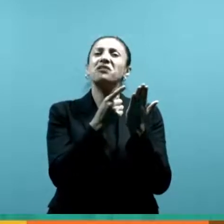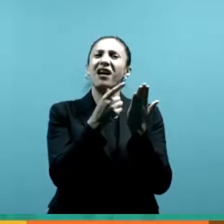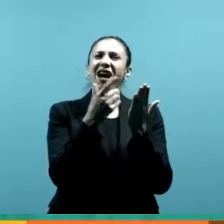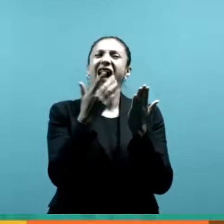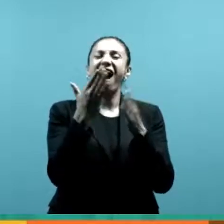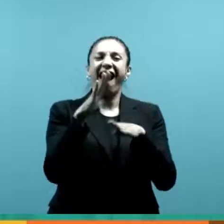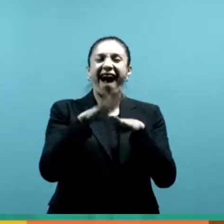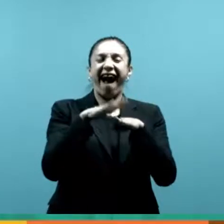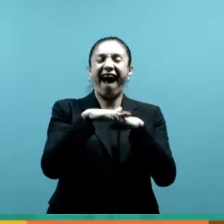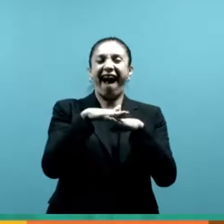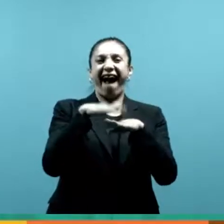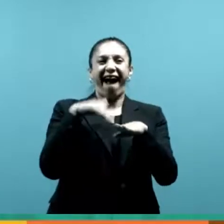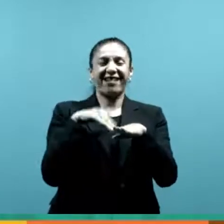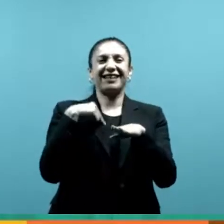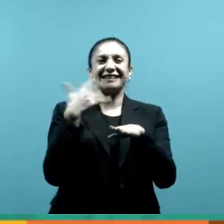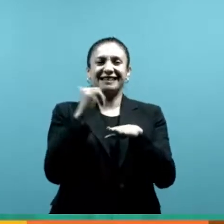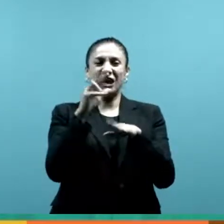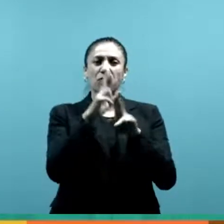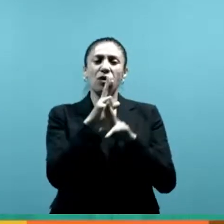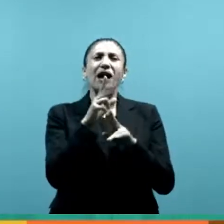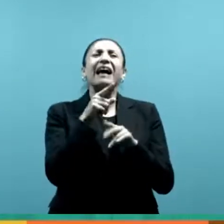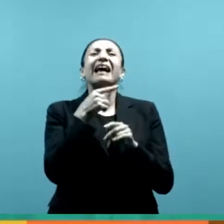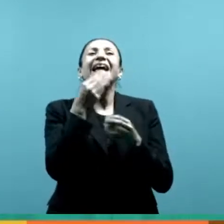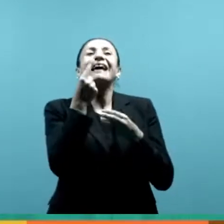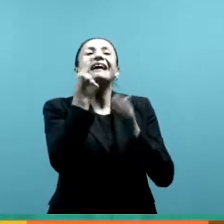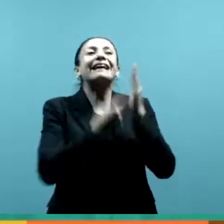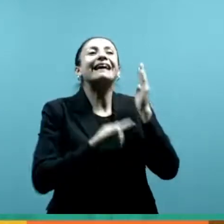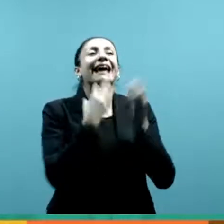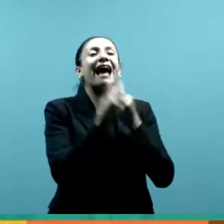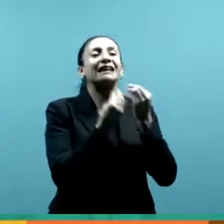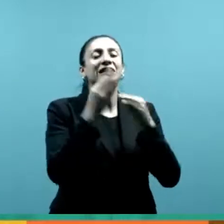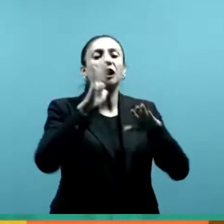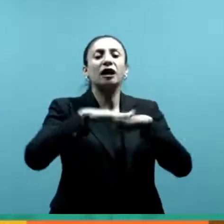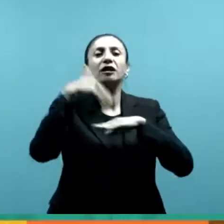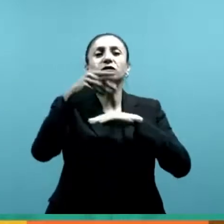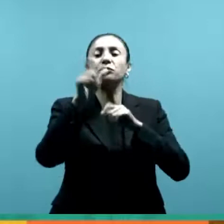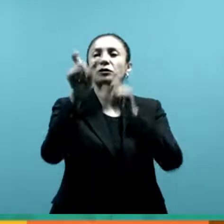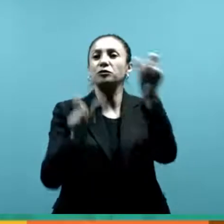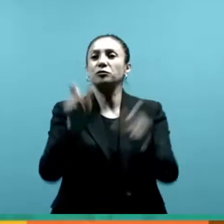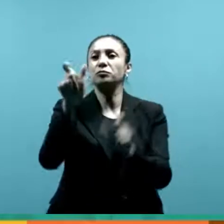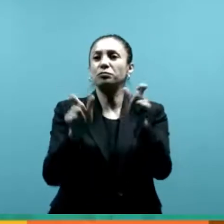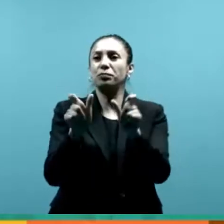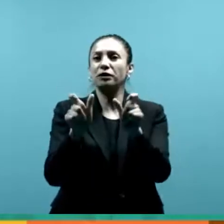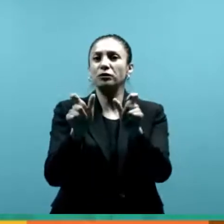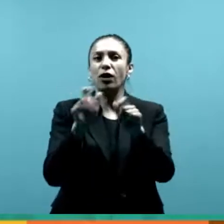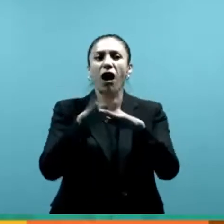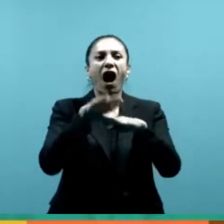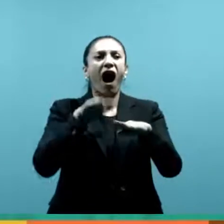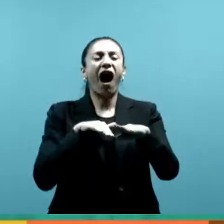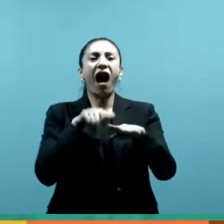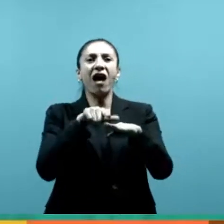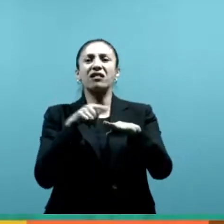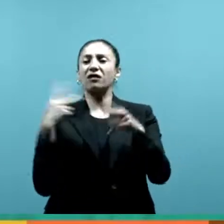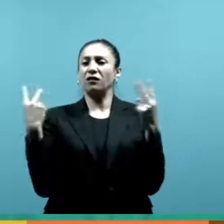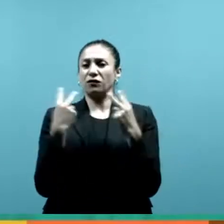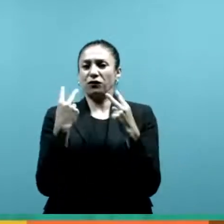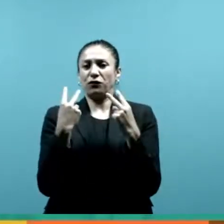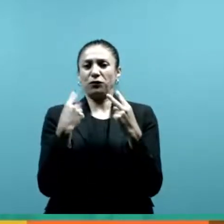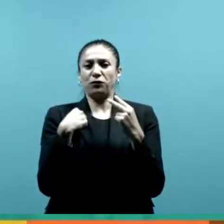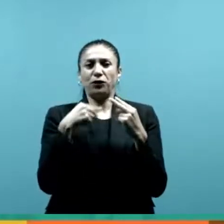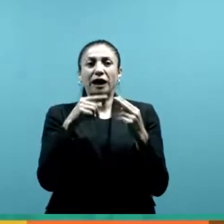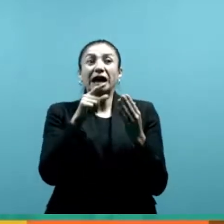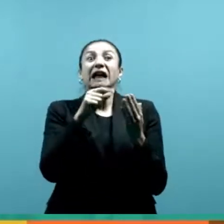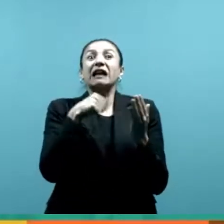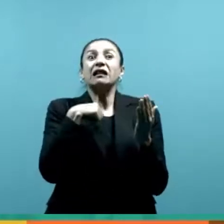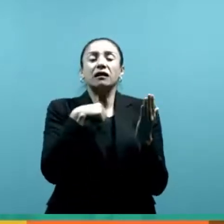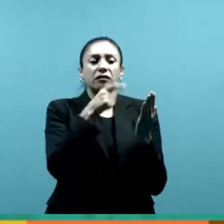sin sobrevivientes? ¿Qué haremos con las futuras generaciones? Pero no, los sobrevivientes nos han dejado cosas escritas y